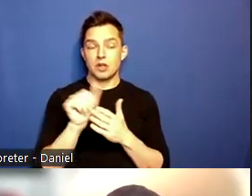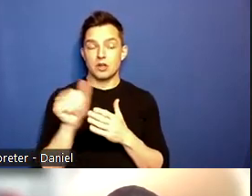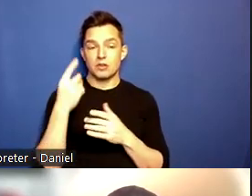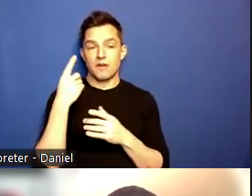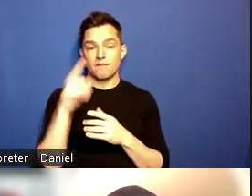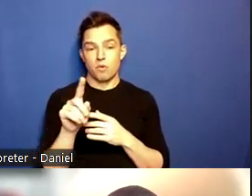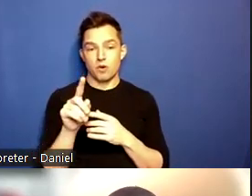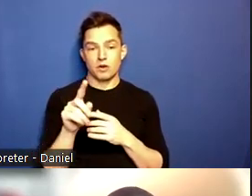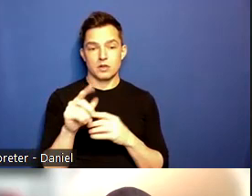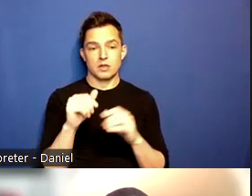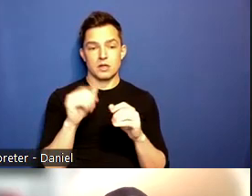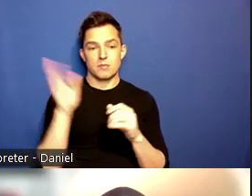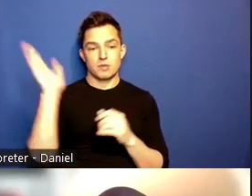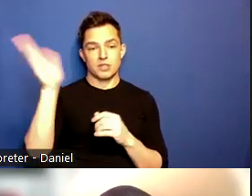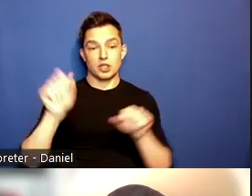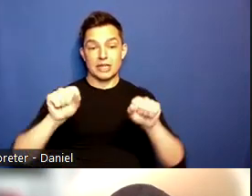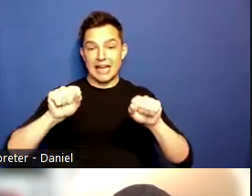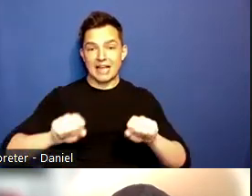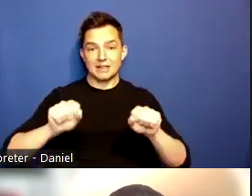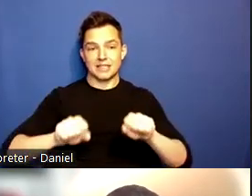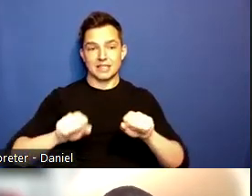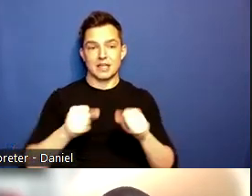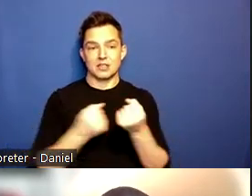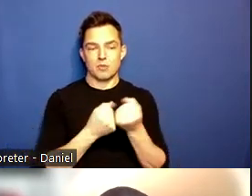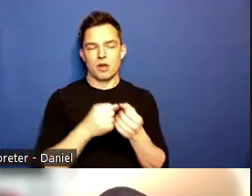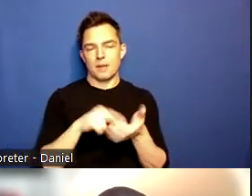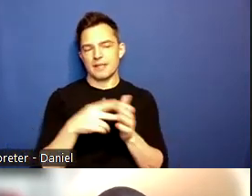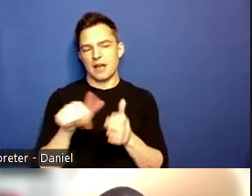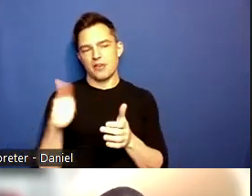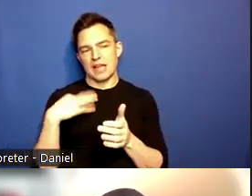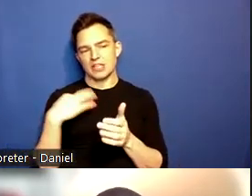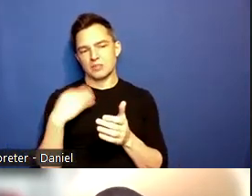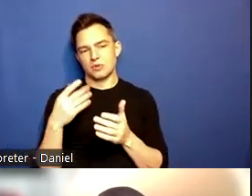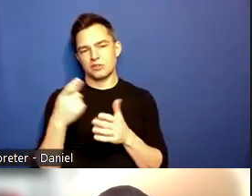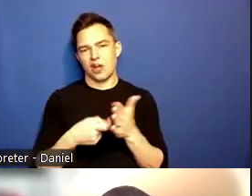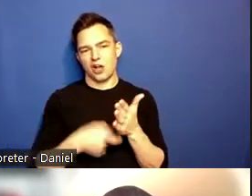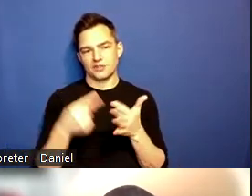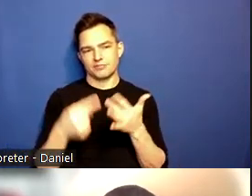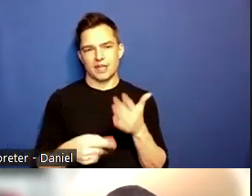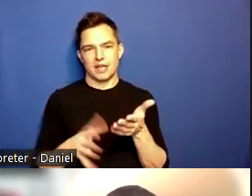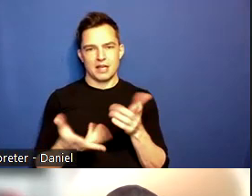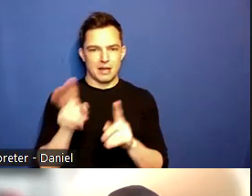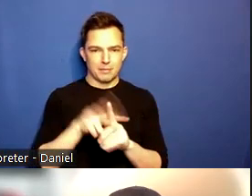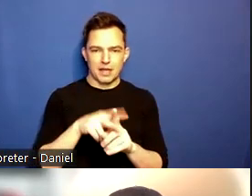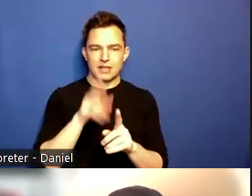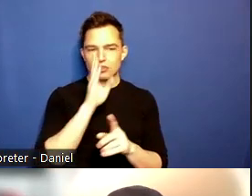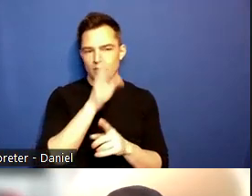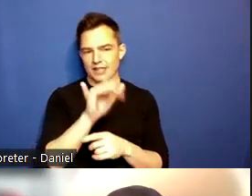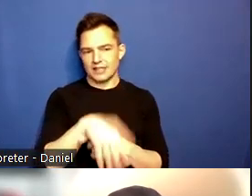support. This is other eligible expenses that are applying directly to the funded project.